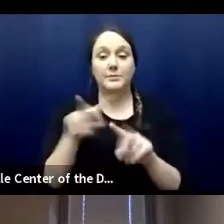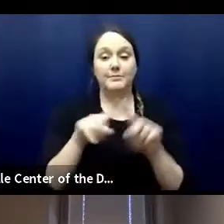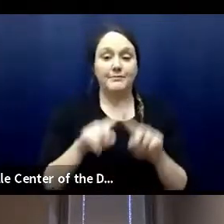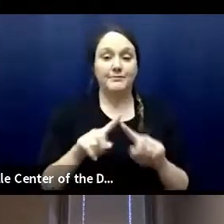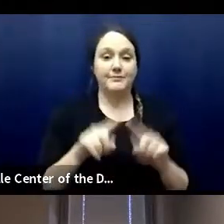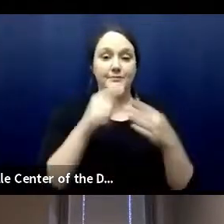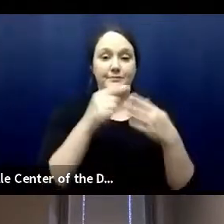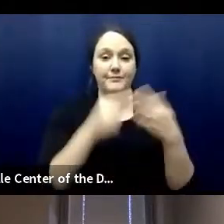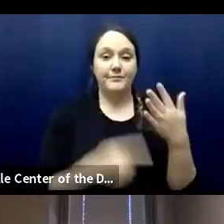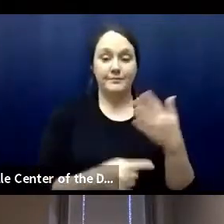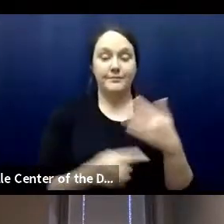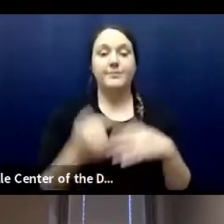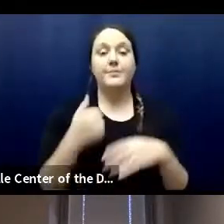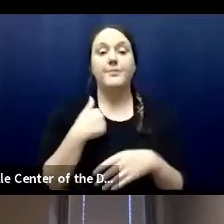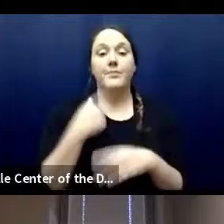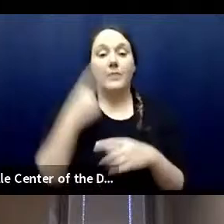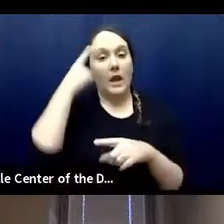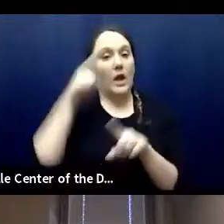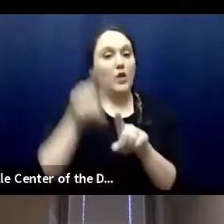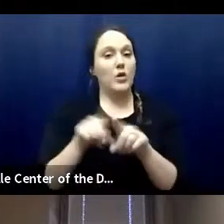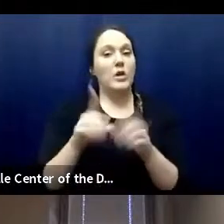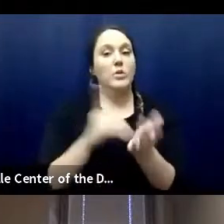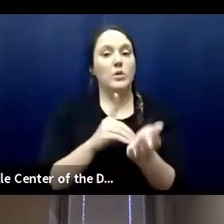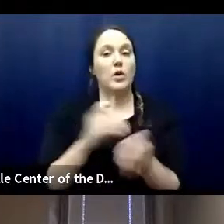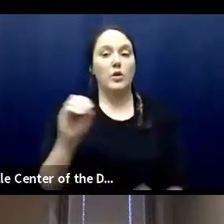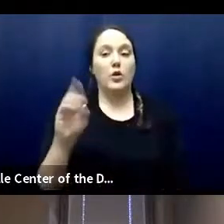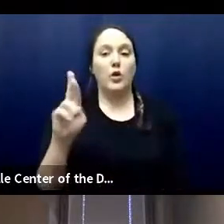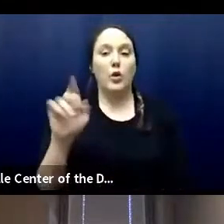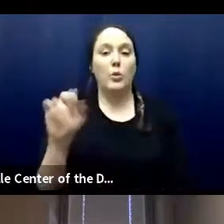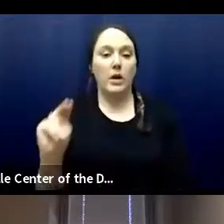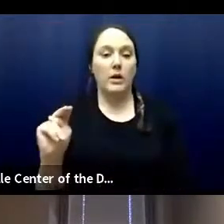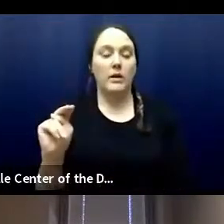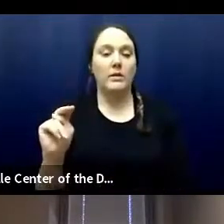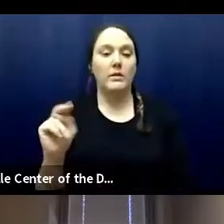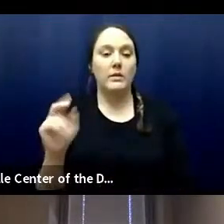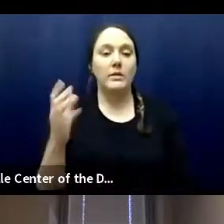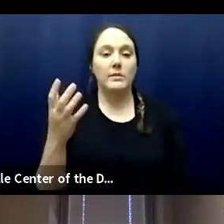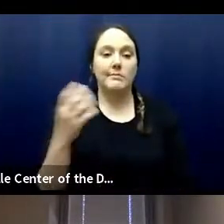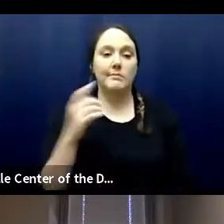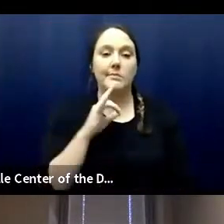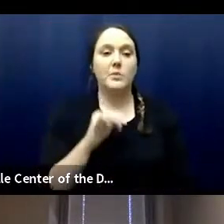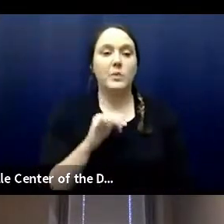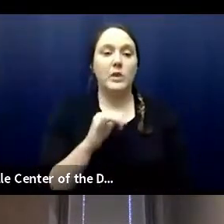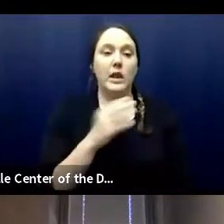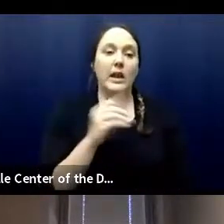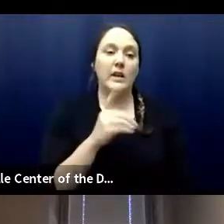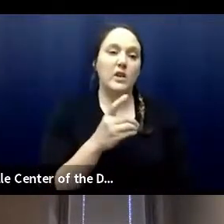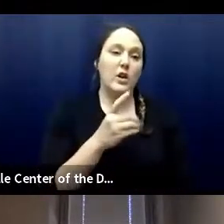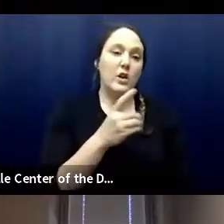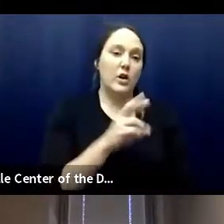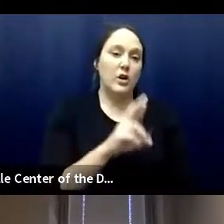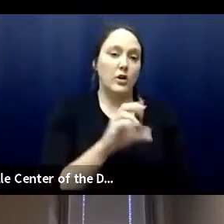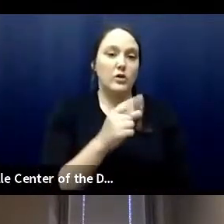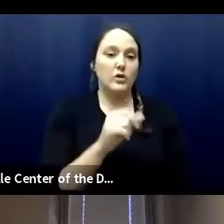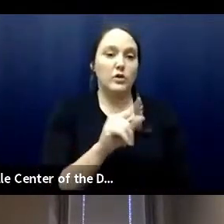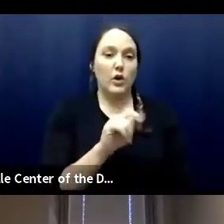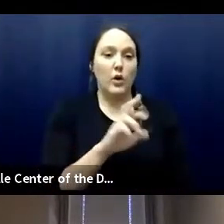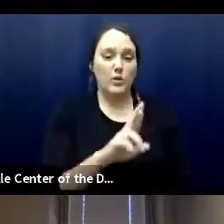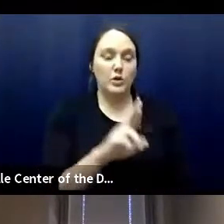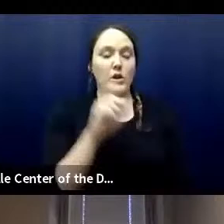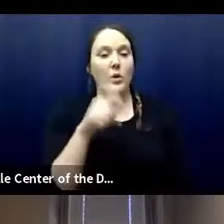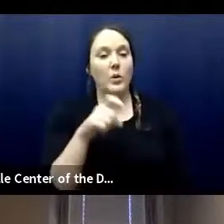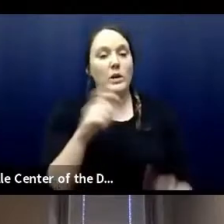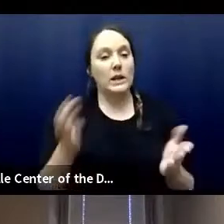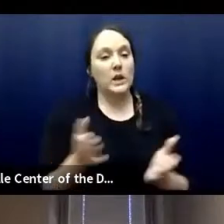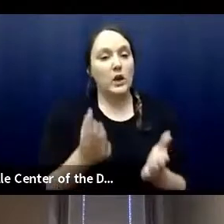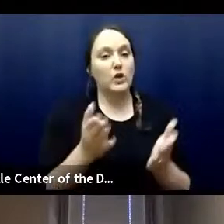things, I agree with Dr. O'Brien that, you know, really, and you, Dr. Goetze, that we really need to